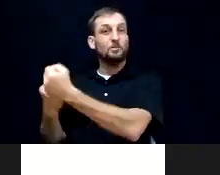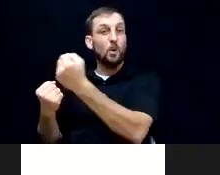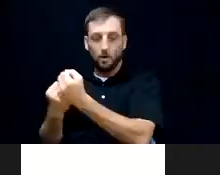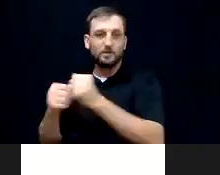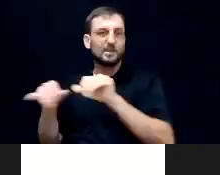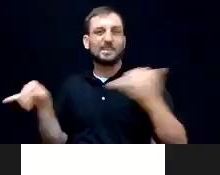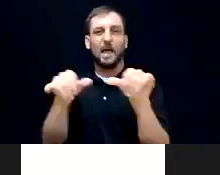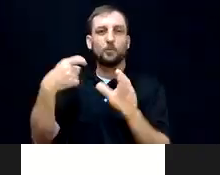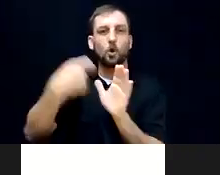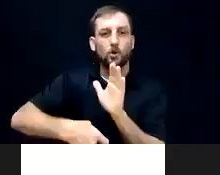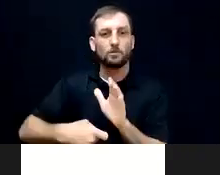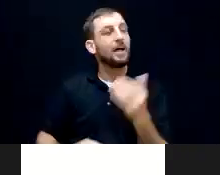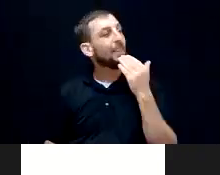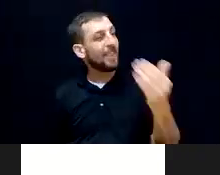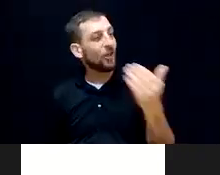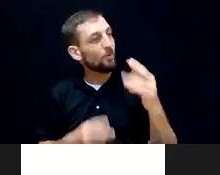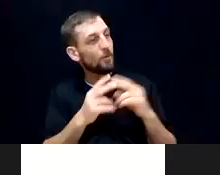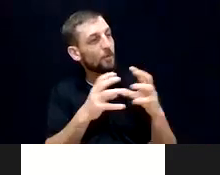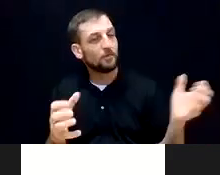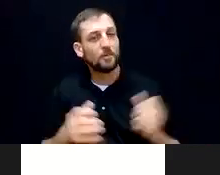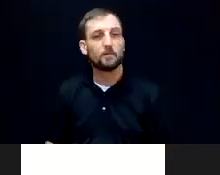Thank you very much.